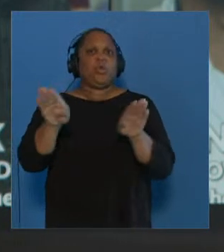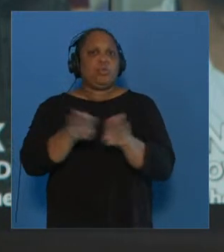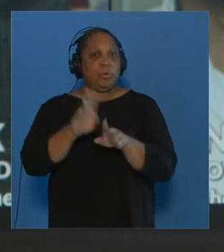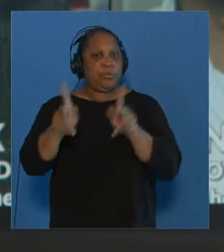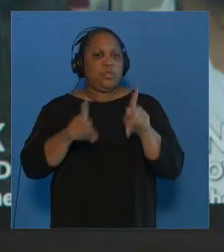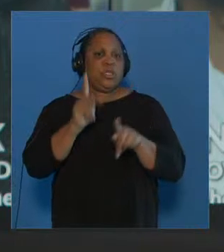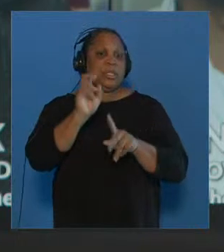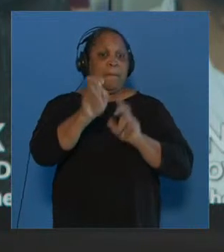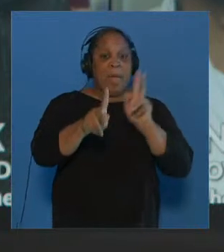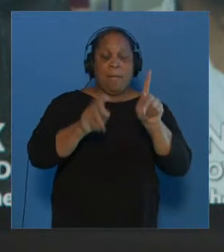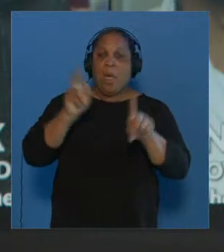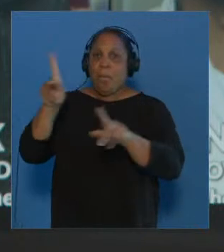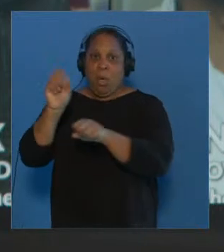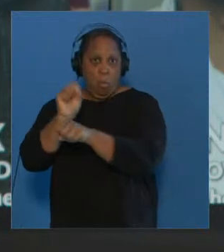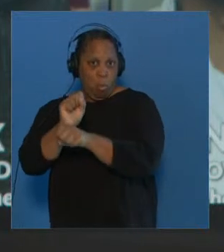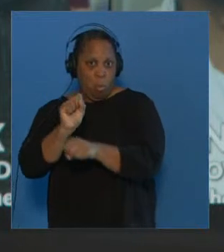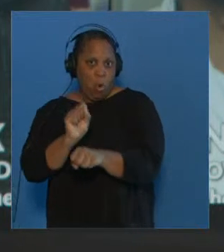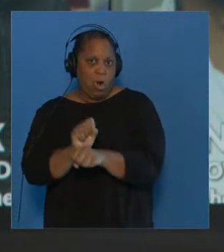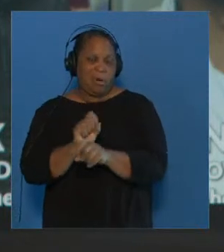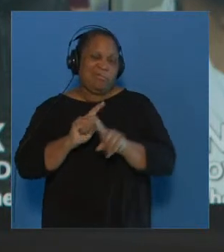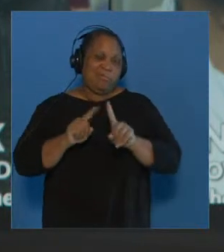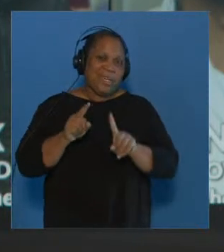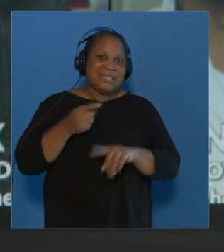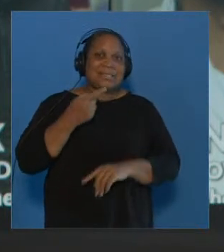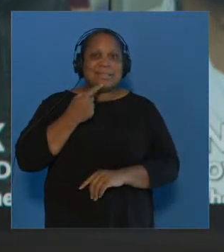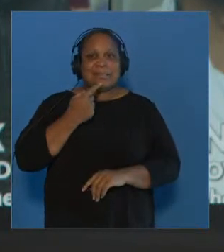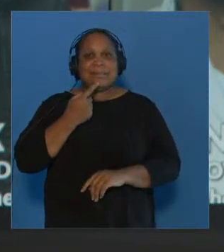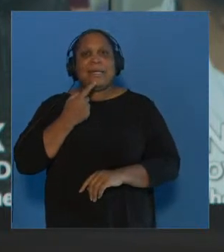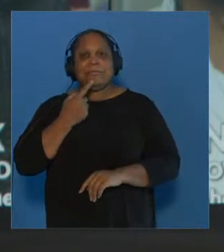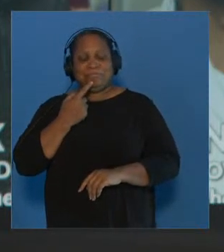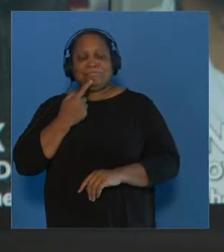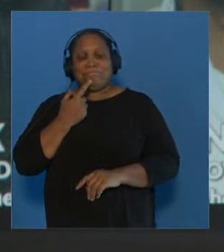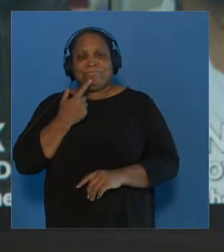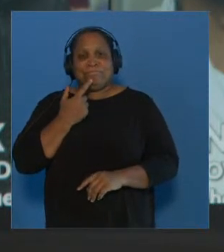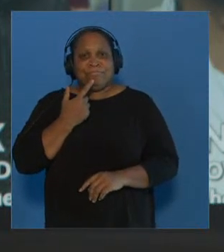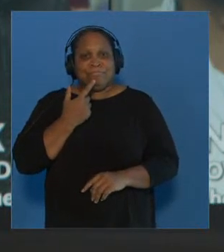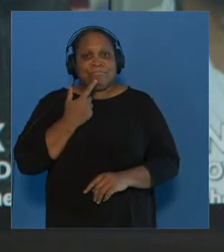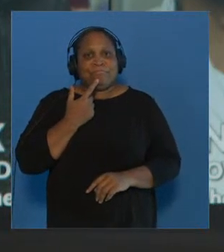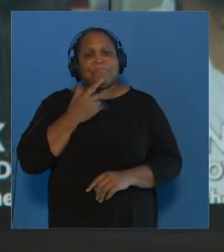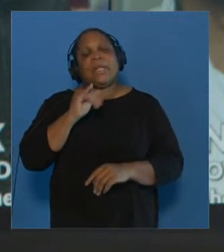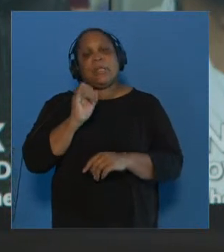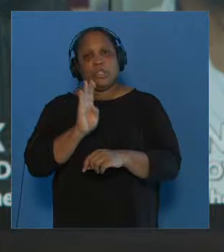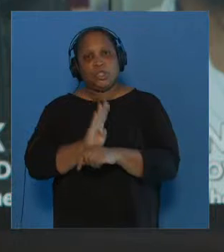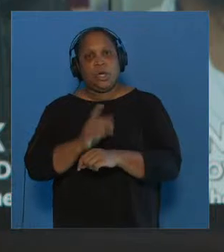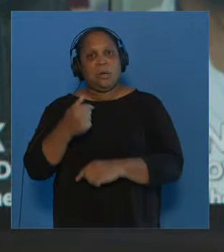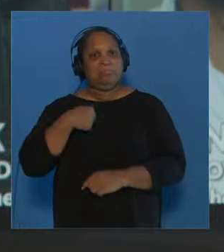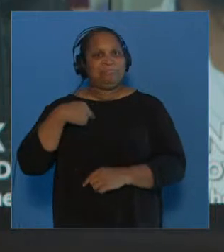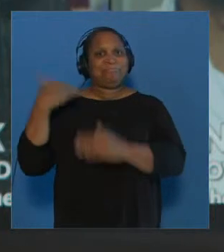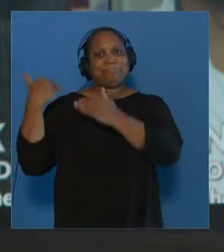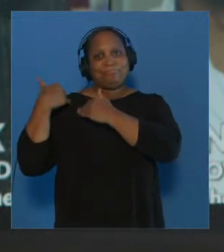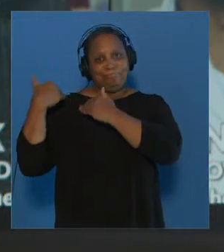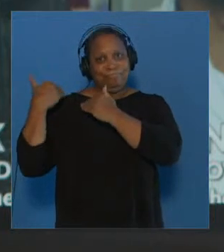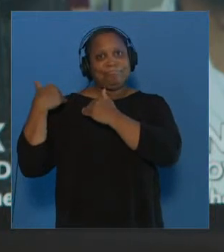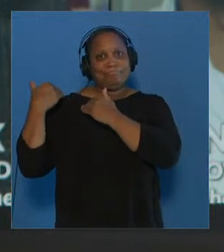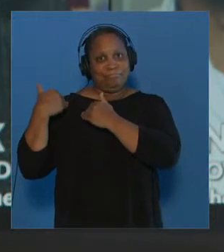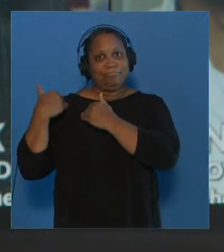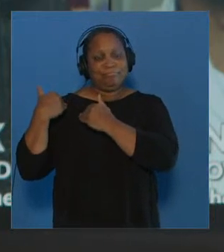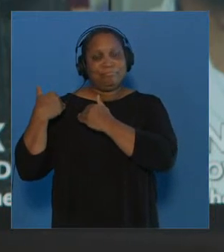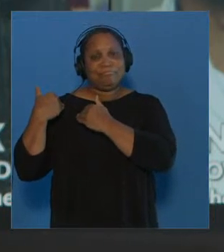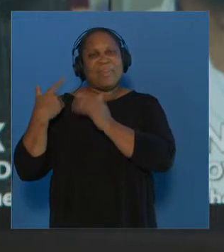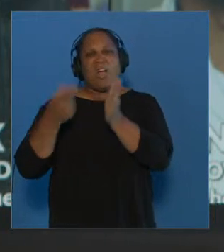can return back to work. But as I said at the outset, the job of which I'm charged with requires me to